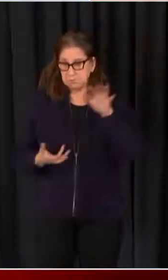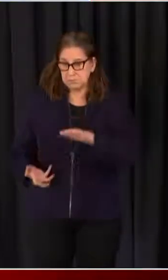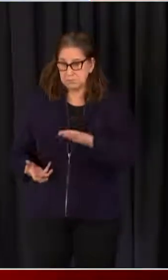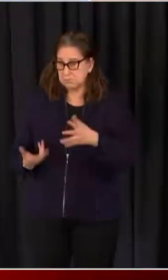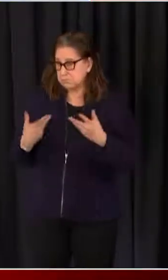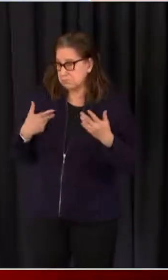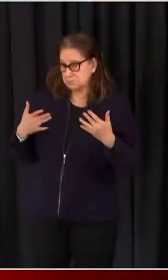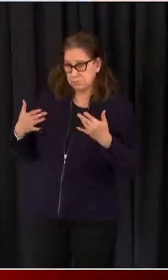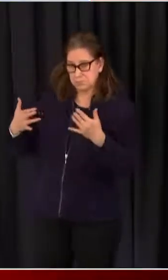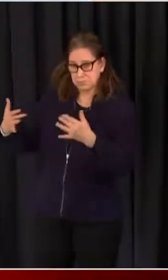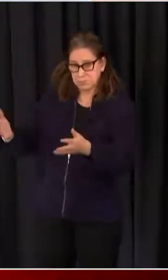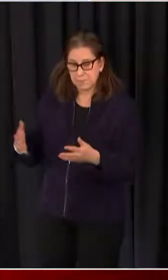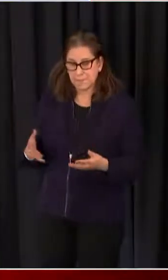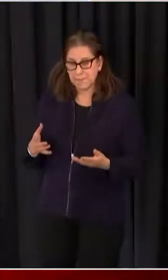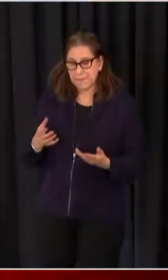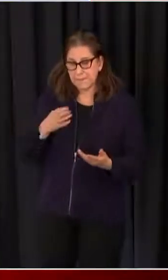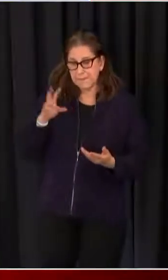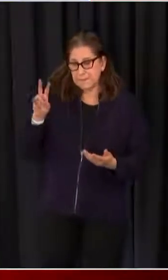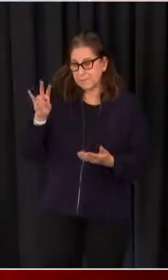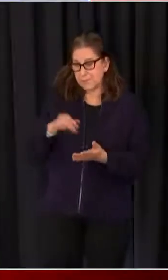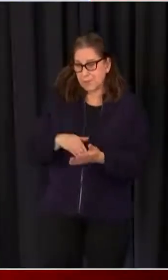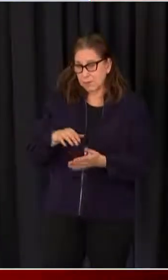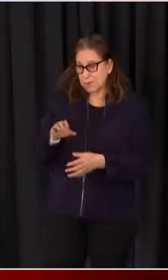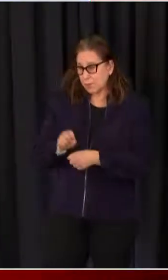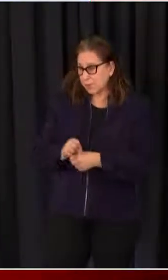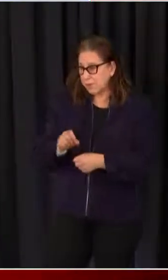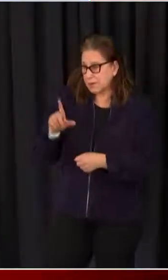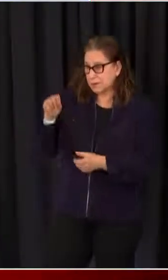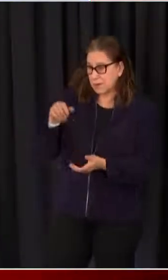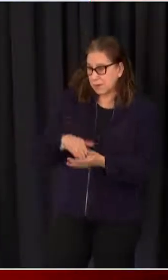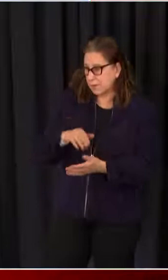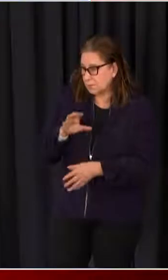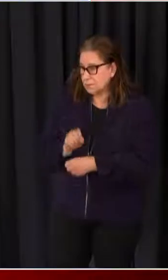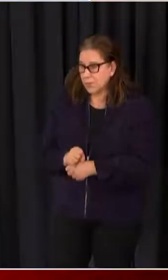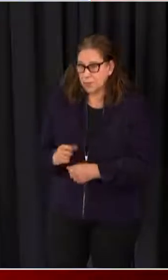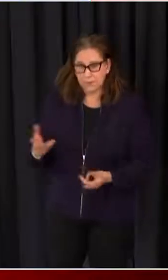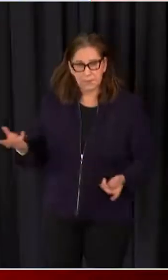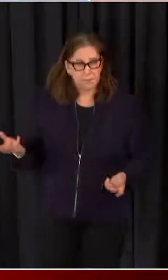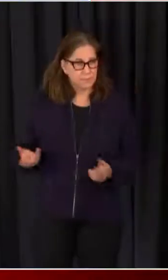get 17,000, 20,000, it keeps us at our current pace.